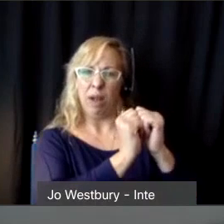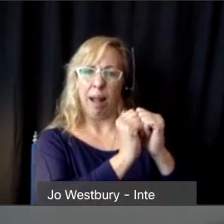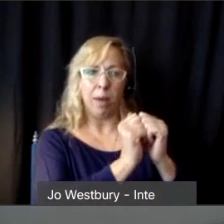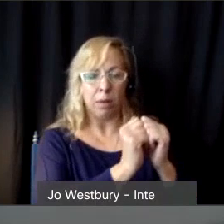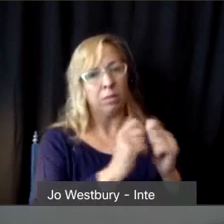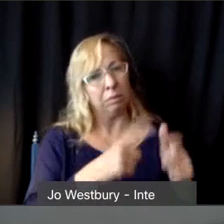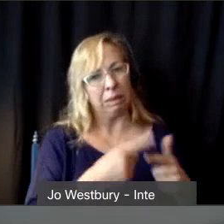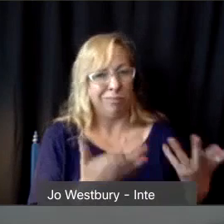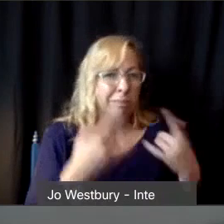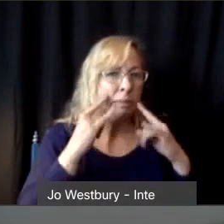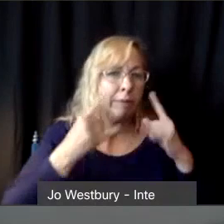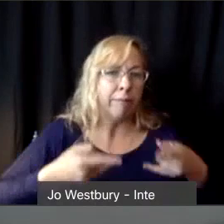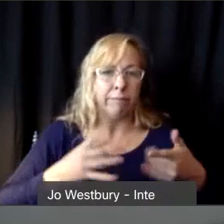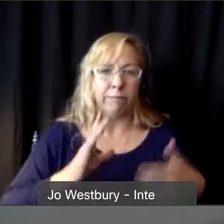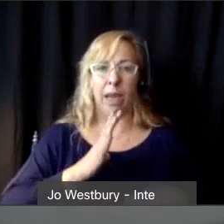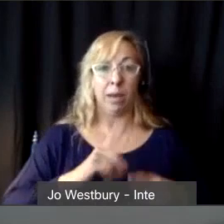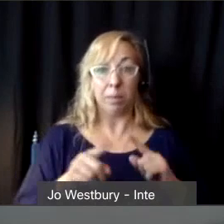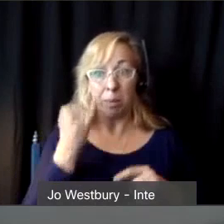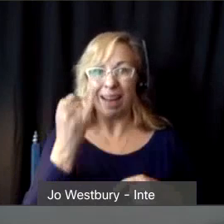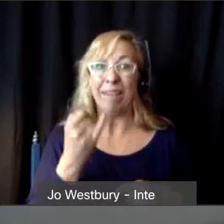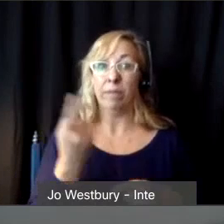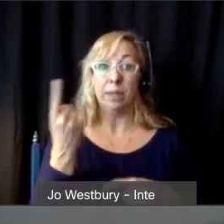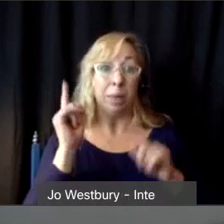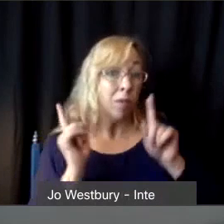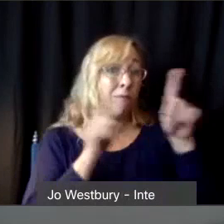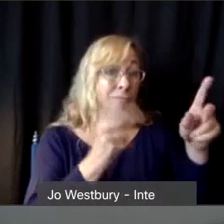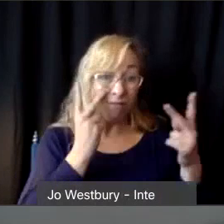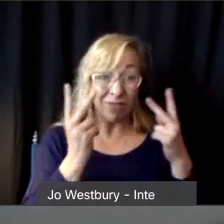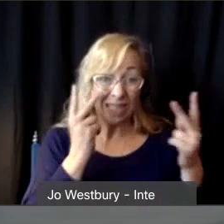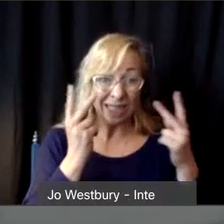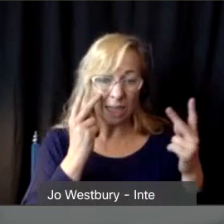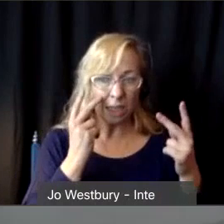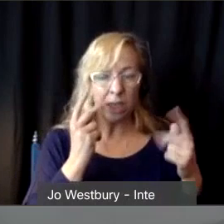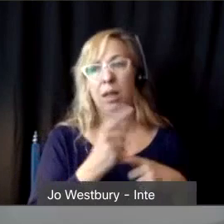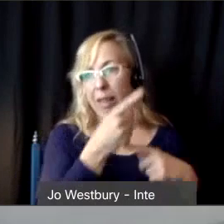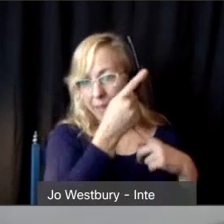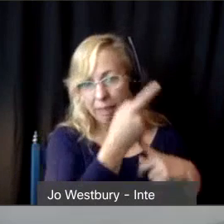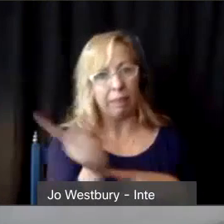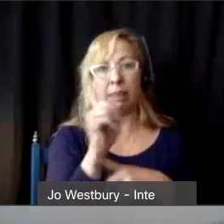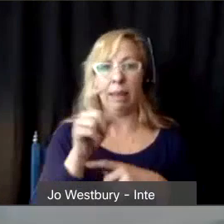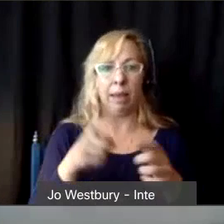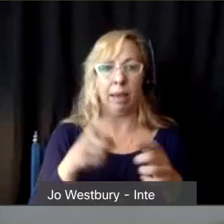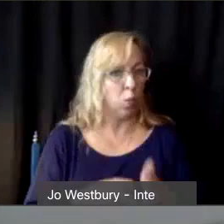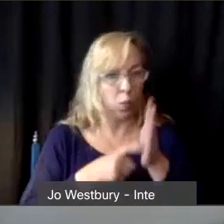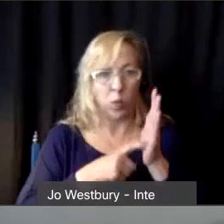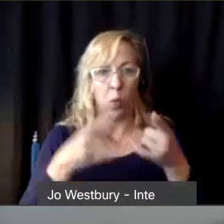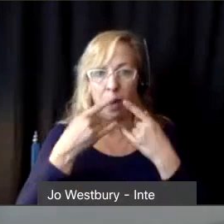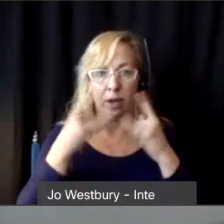guest, even if it's a family member, everyone must have on face covering because they are not household members.